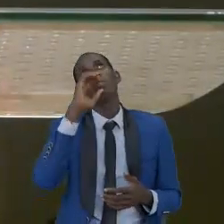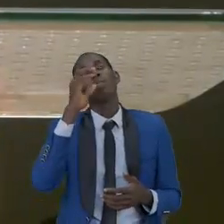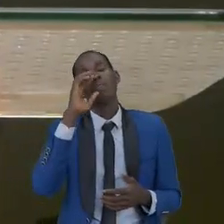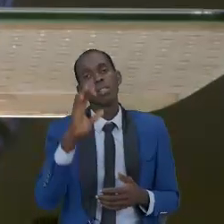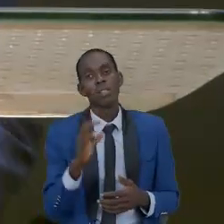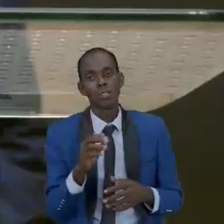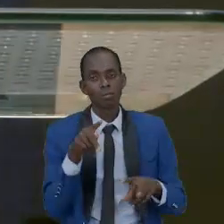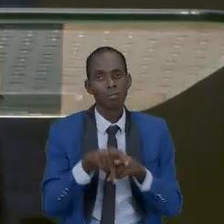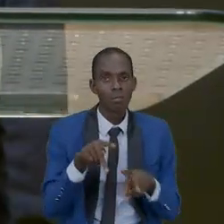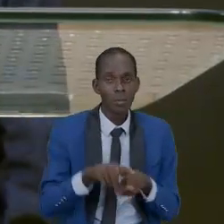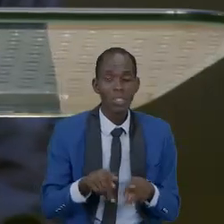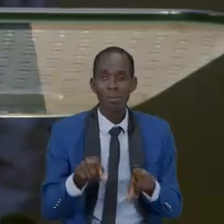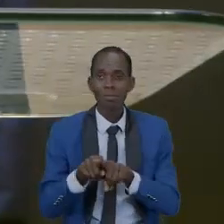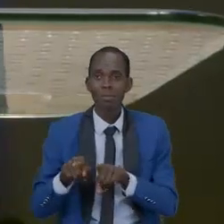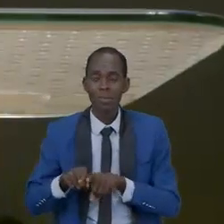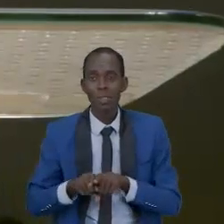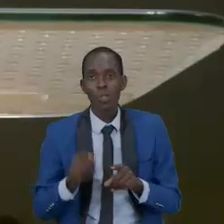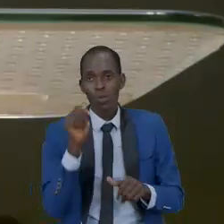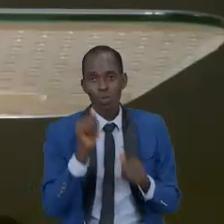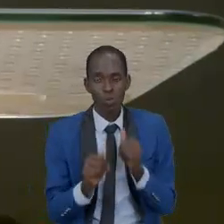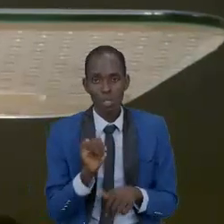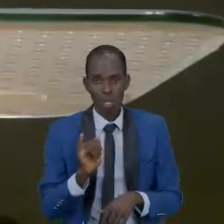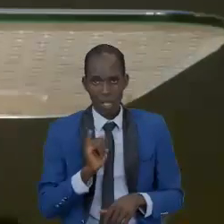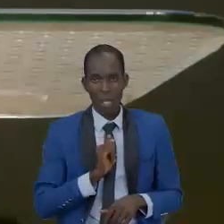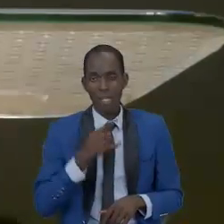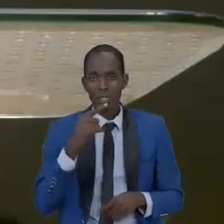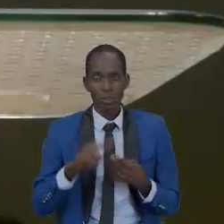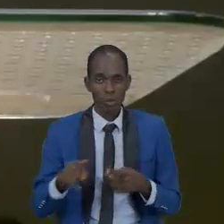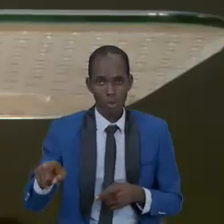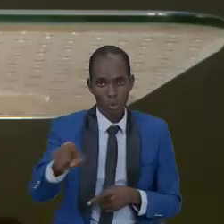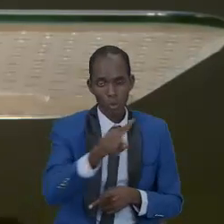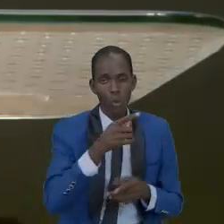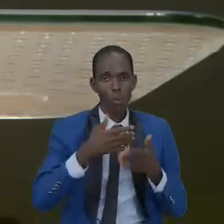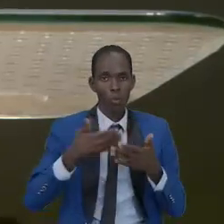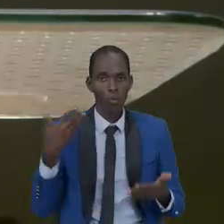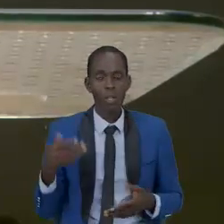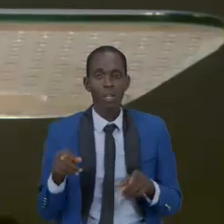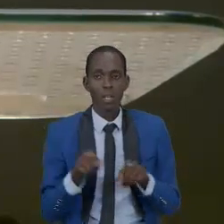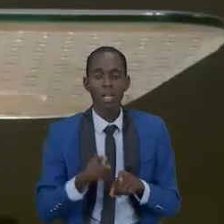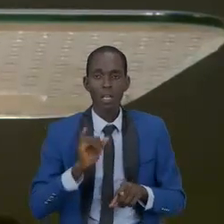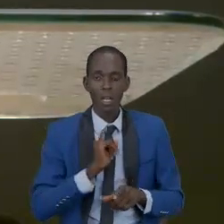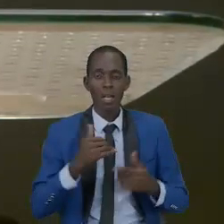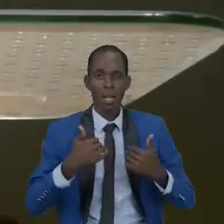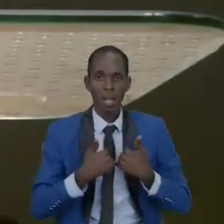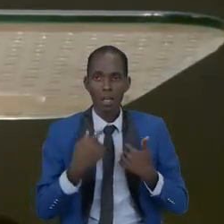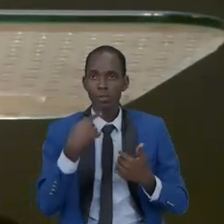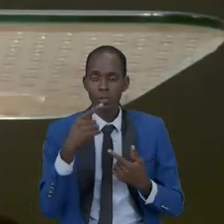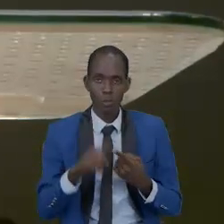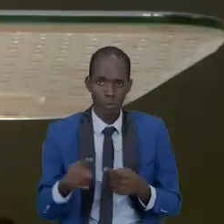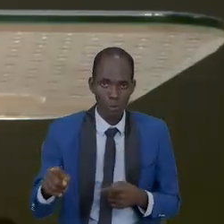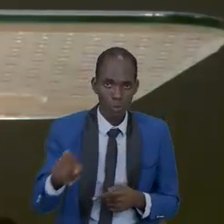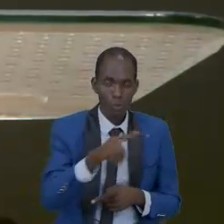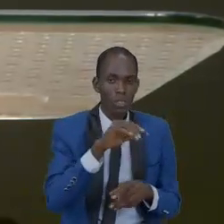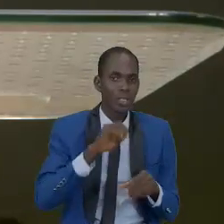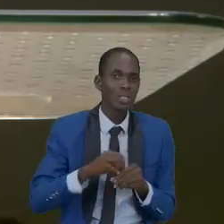and such like, of the which I tell you before, as I have told you in